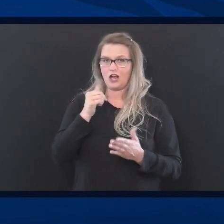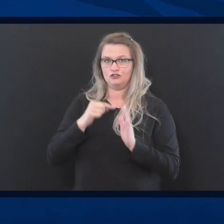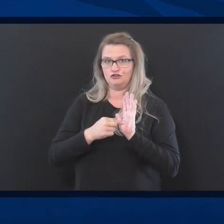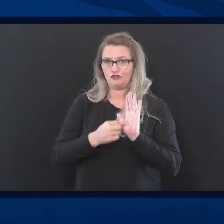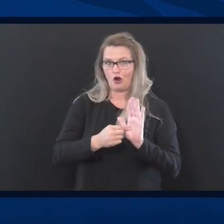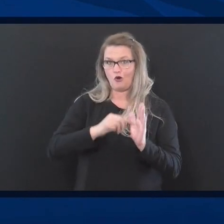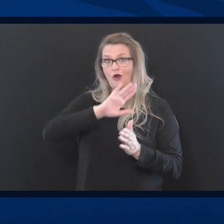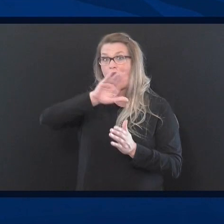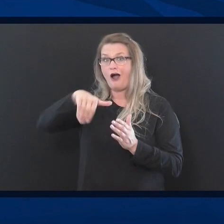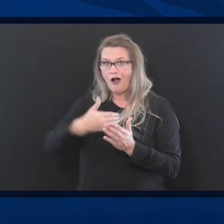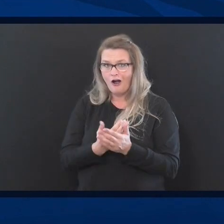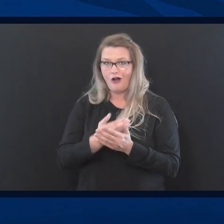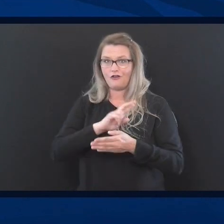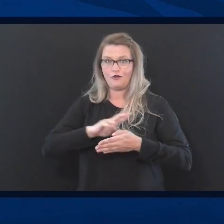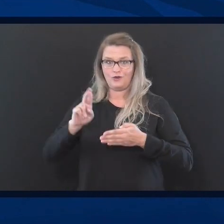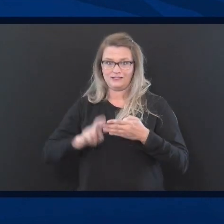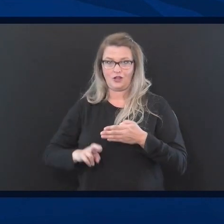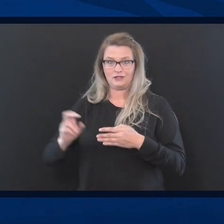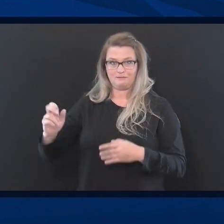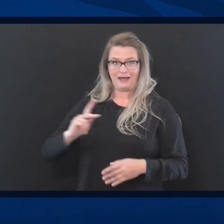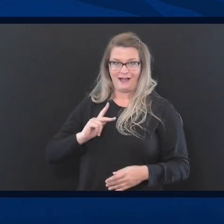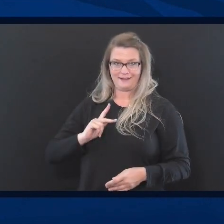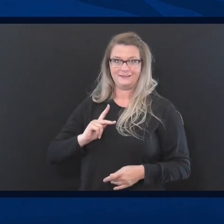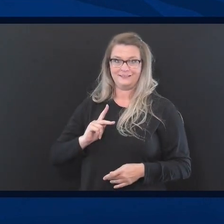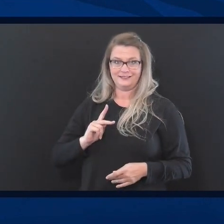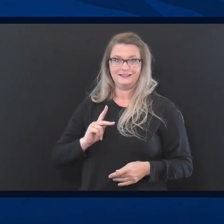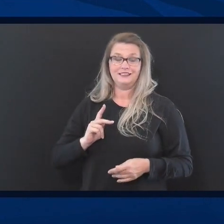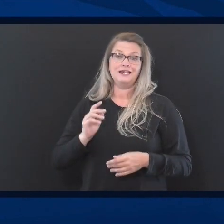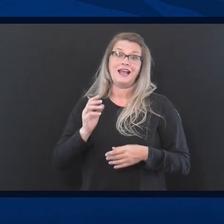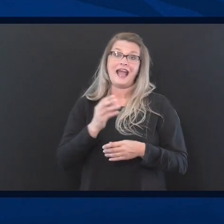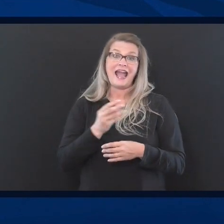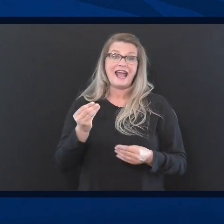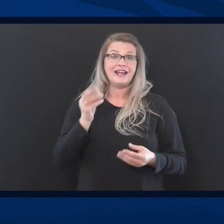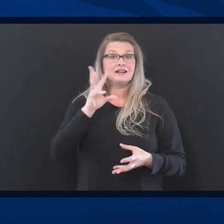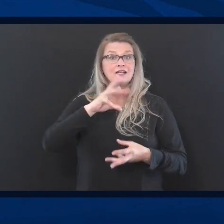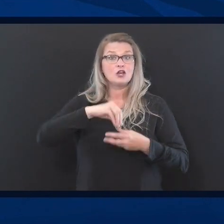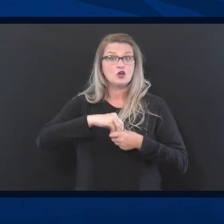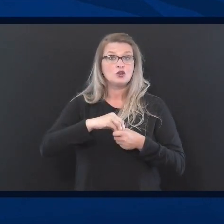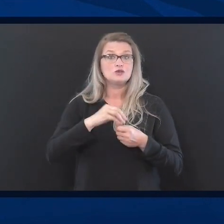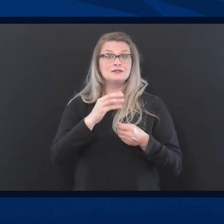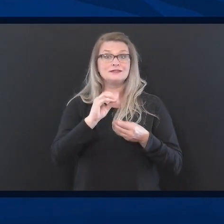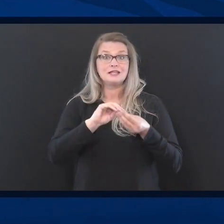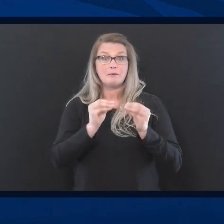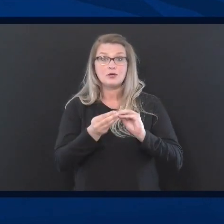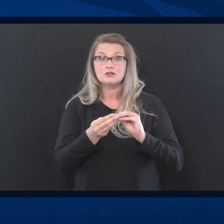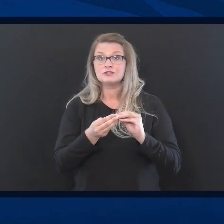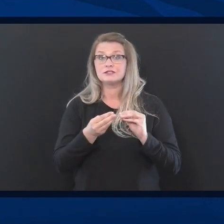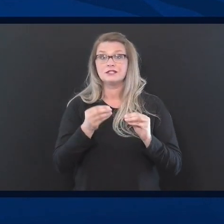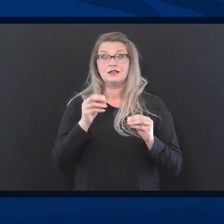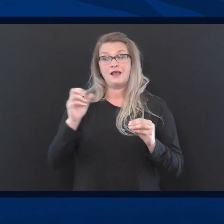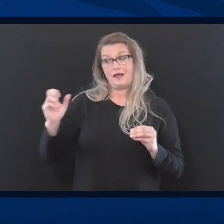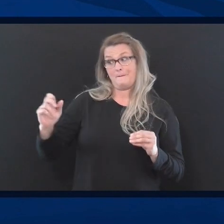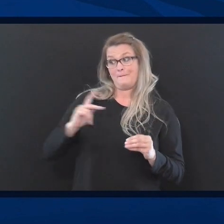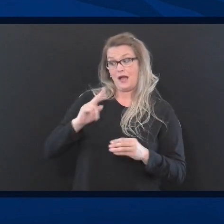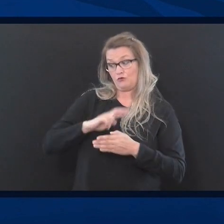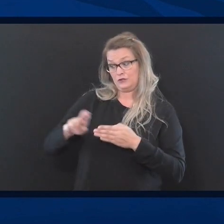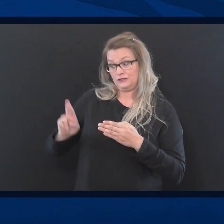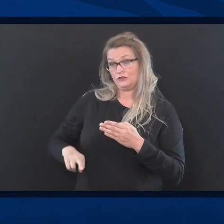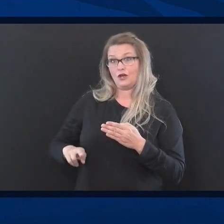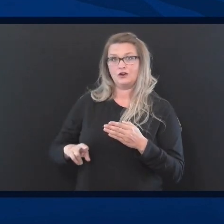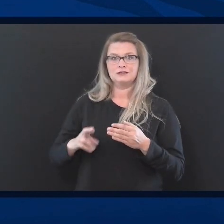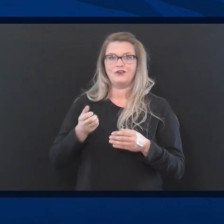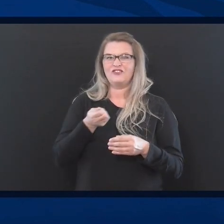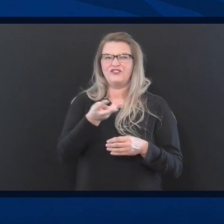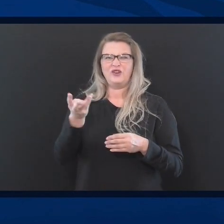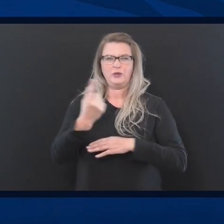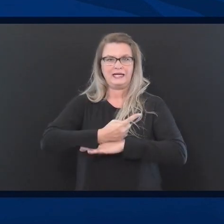came back in the last 24 hours. They can also include some of the results that come back for these tests that have been done several